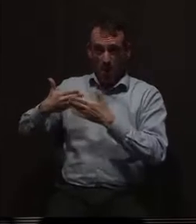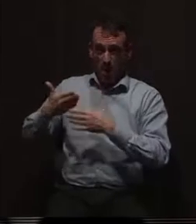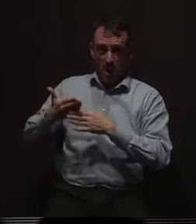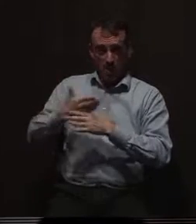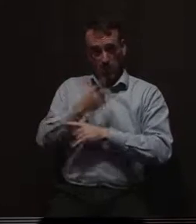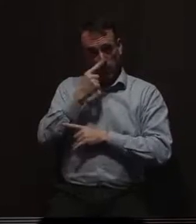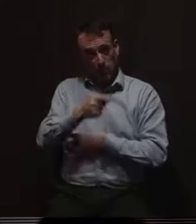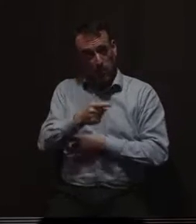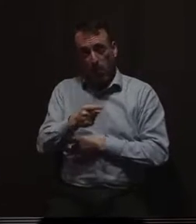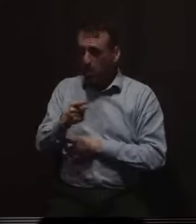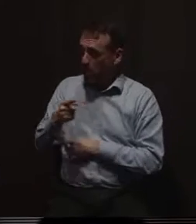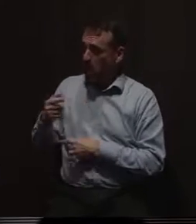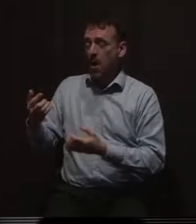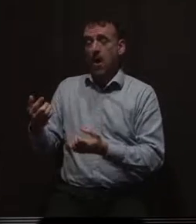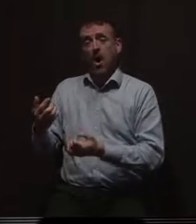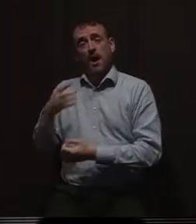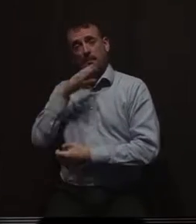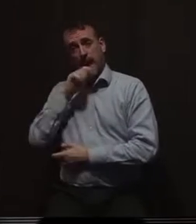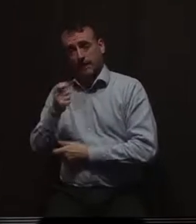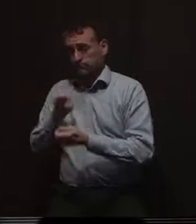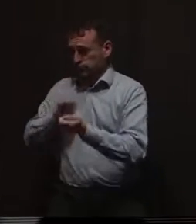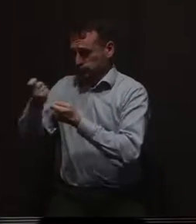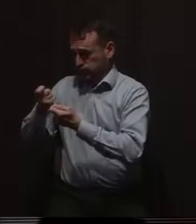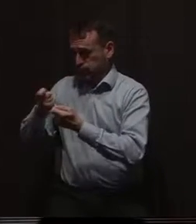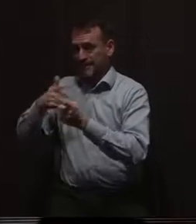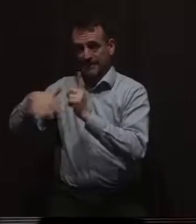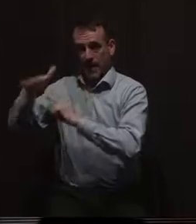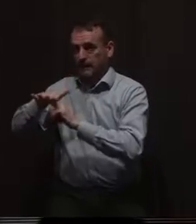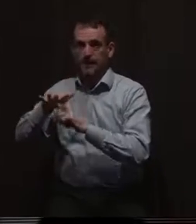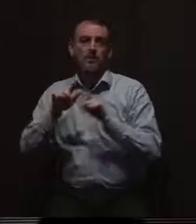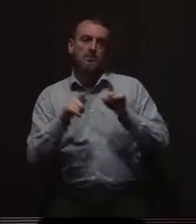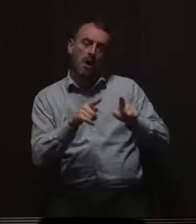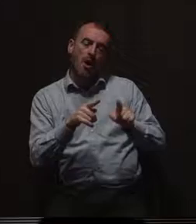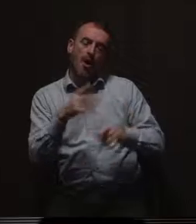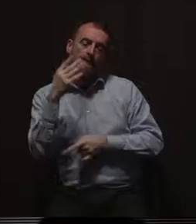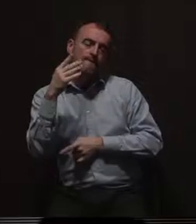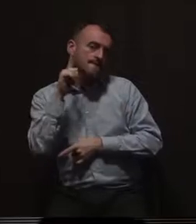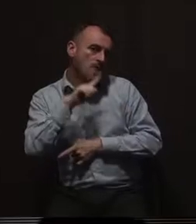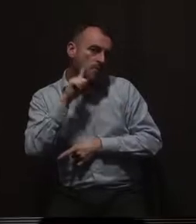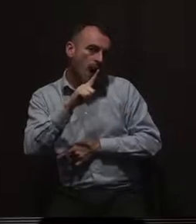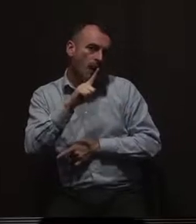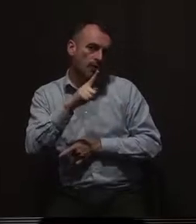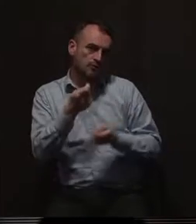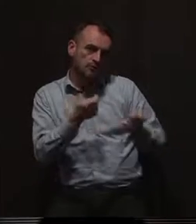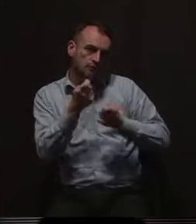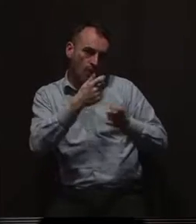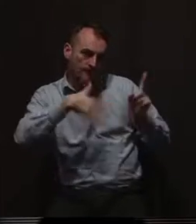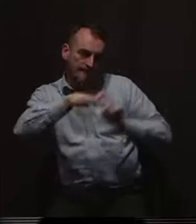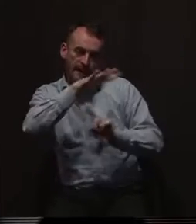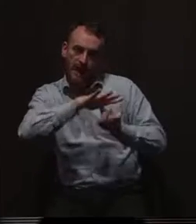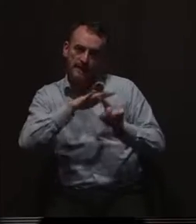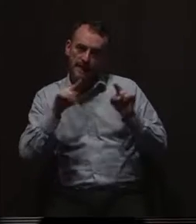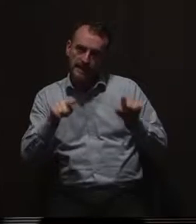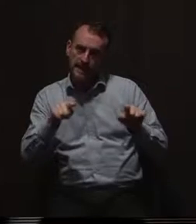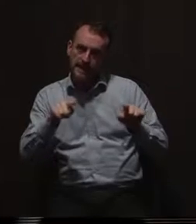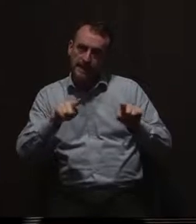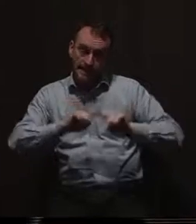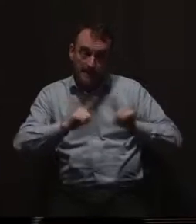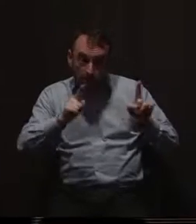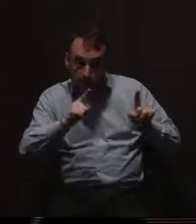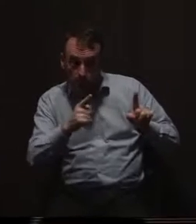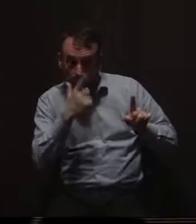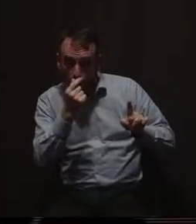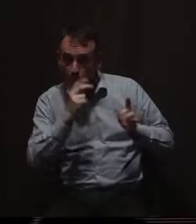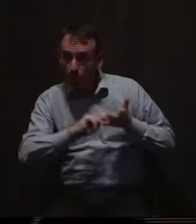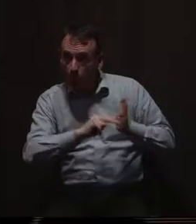was exactly the same as patriarchy, only women did everything that men were doing. So the same, basically, it was a different role.